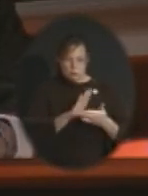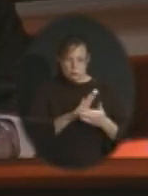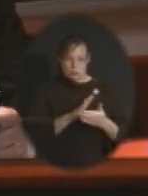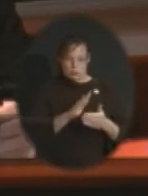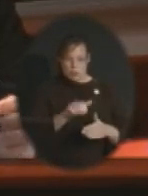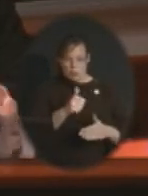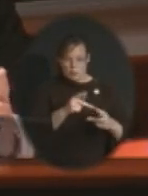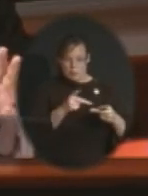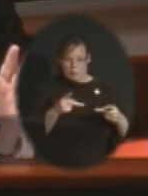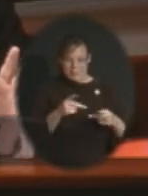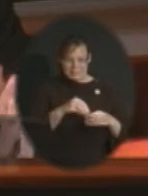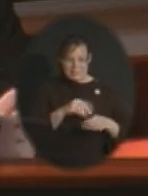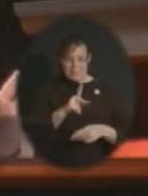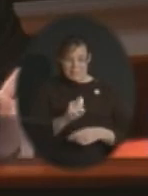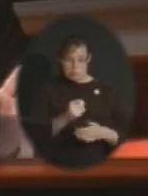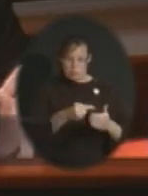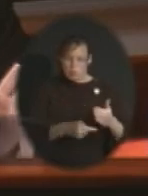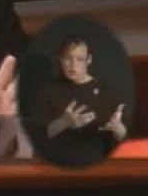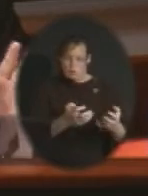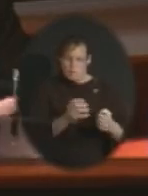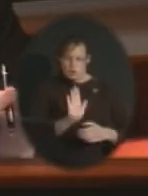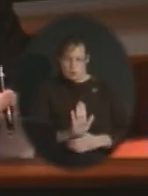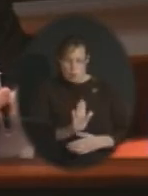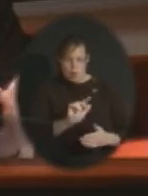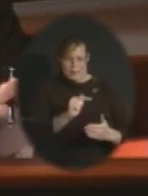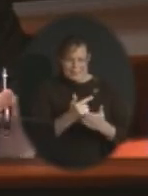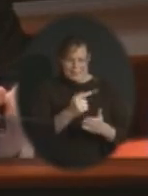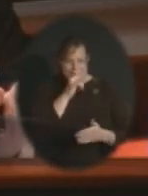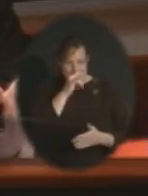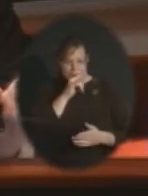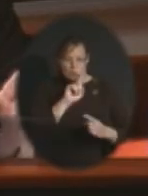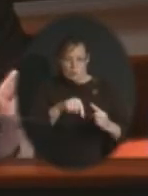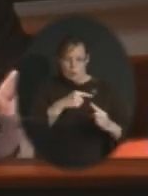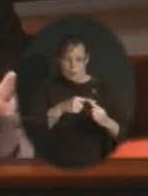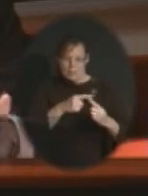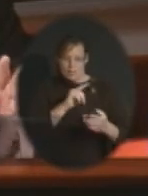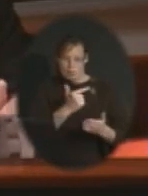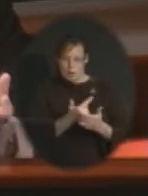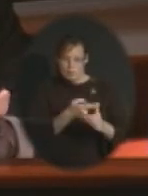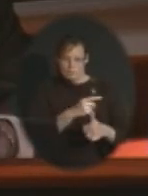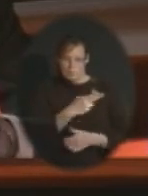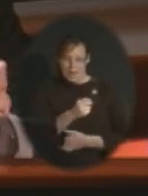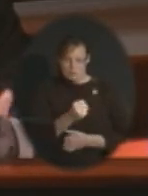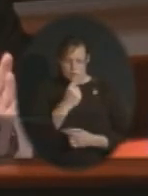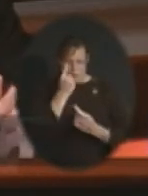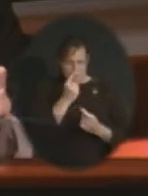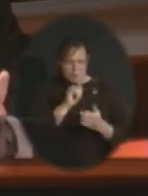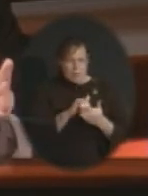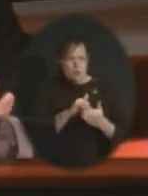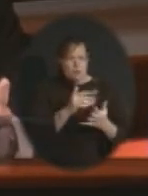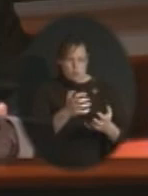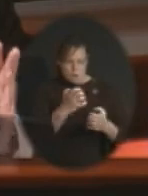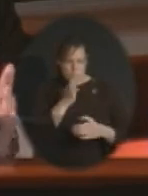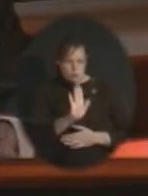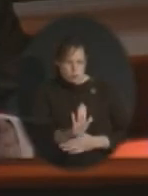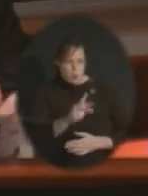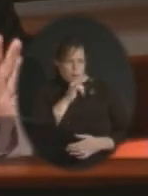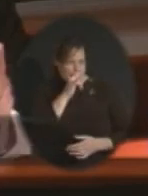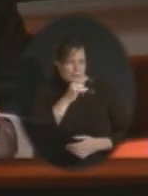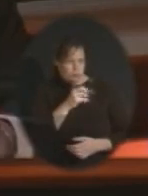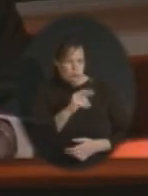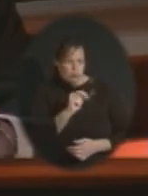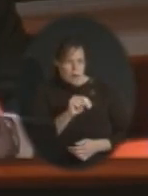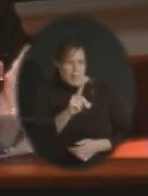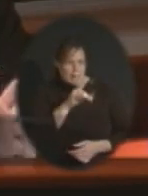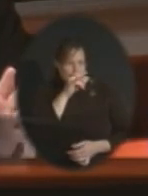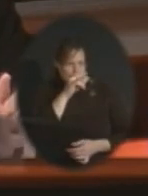Kansas, what would you want for your kids when they graduate from high school? So if you think about that, what would you want for your kids or grandkids